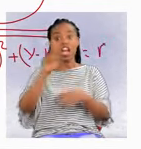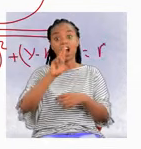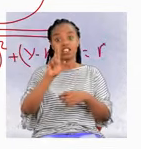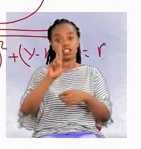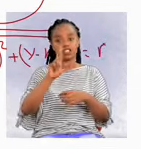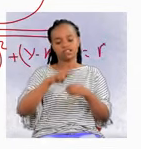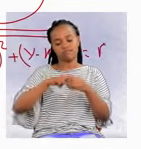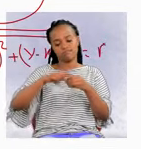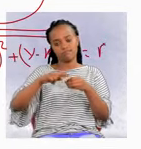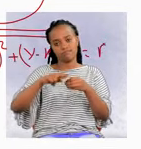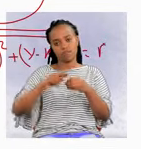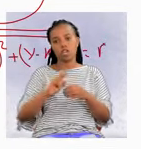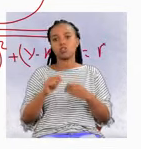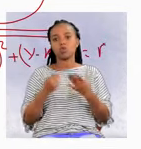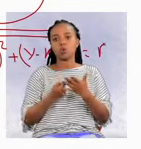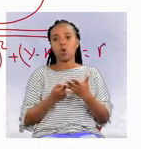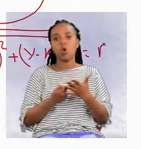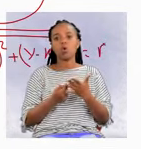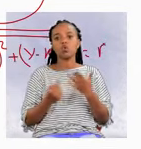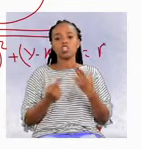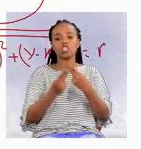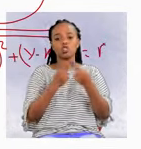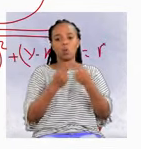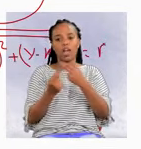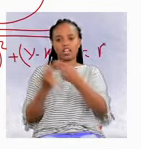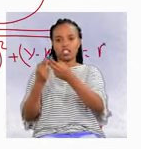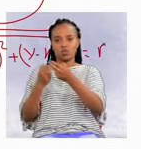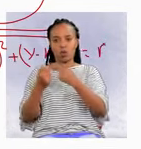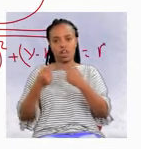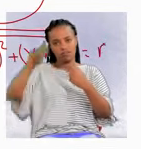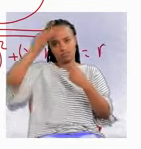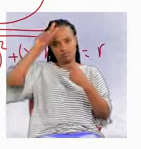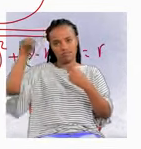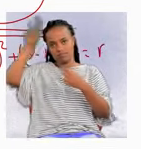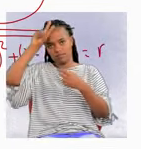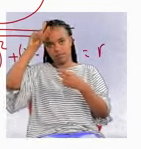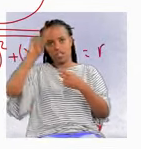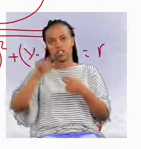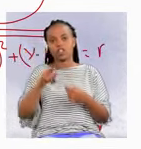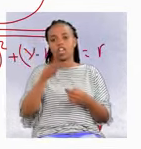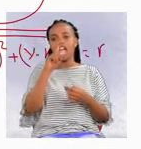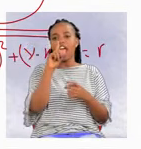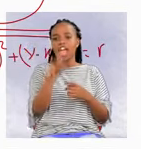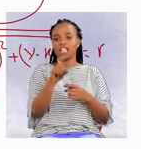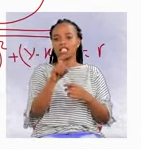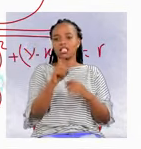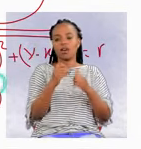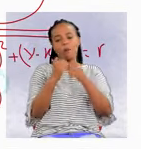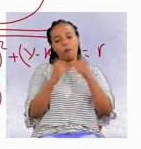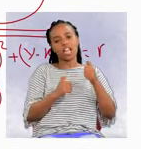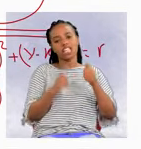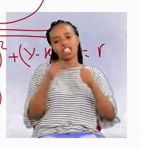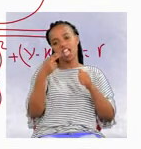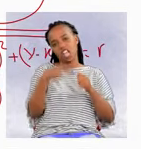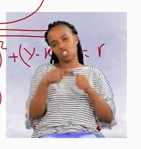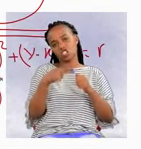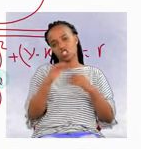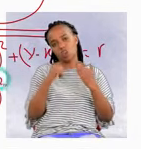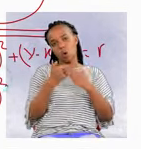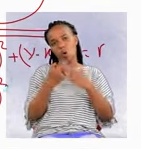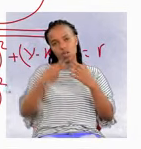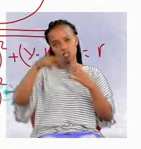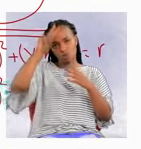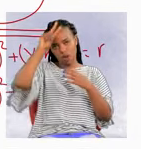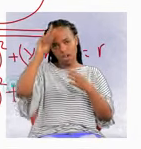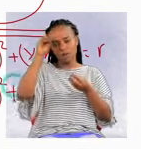radius. So squaring both sides, you will have this one, x minus h the whole